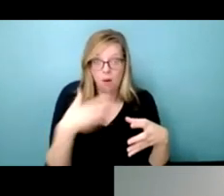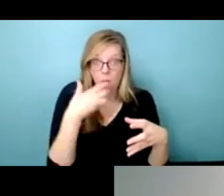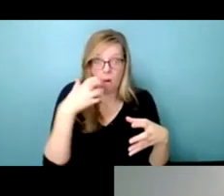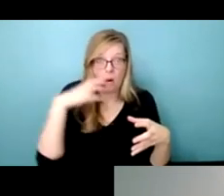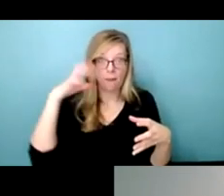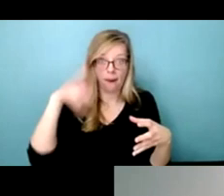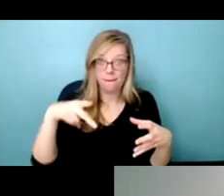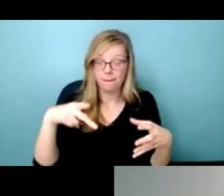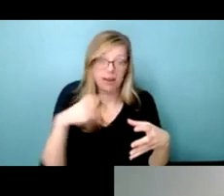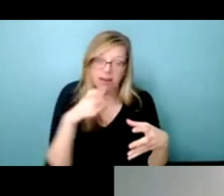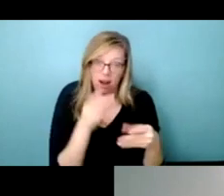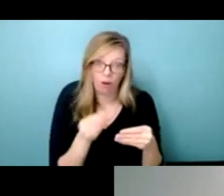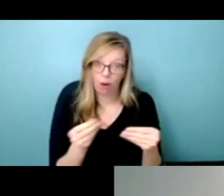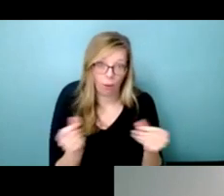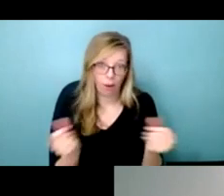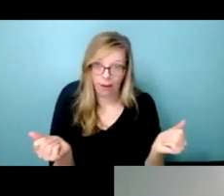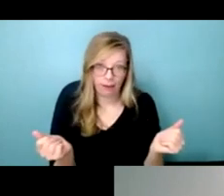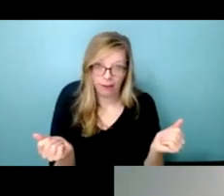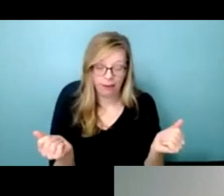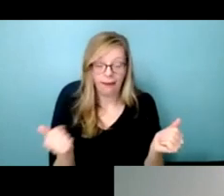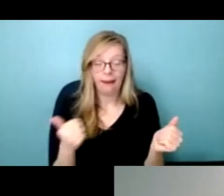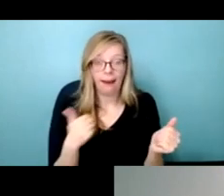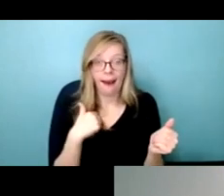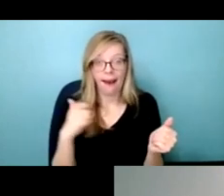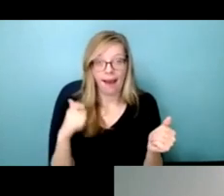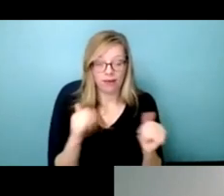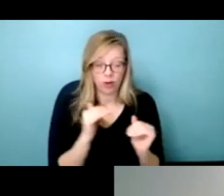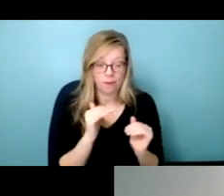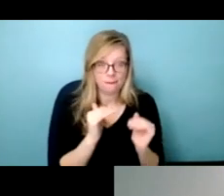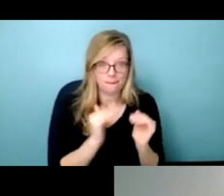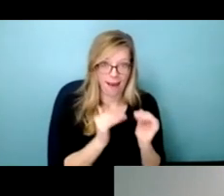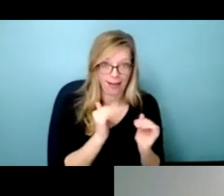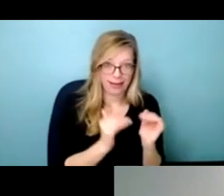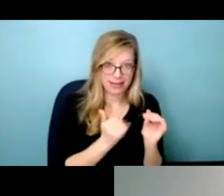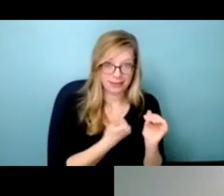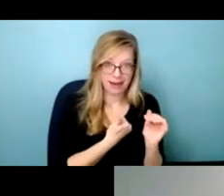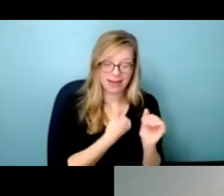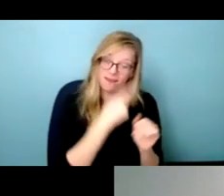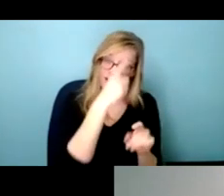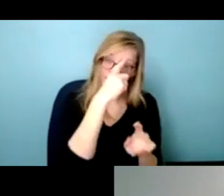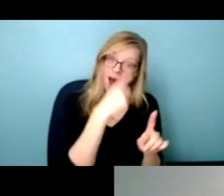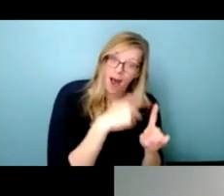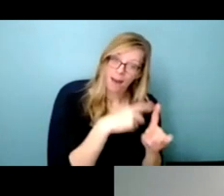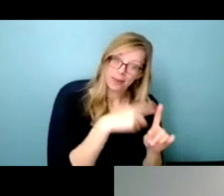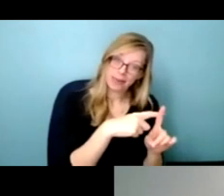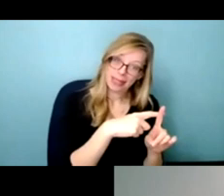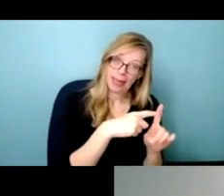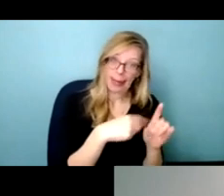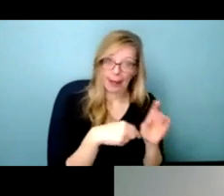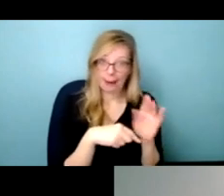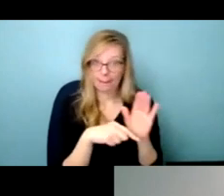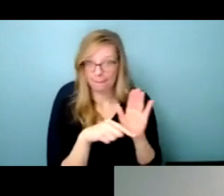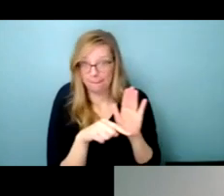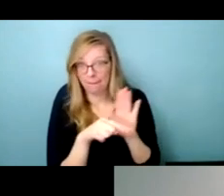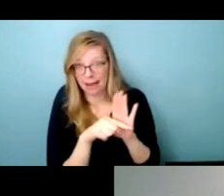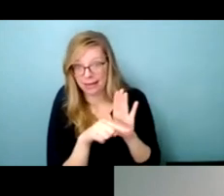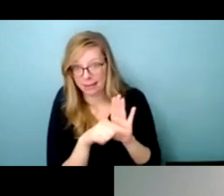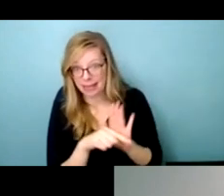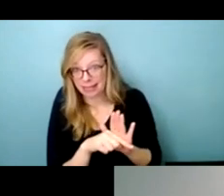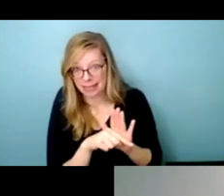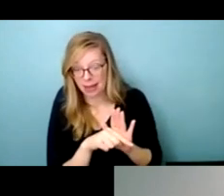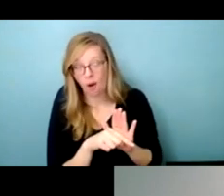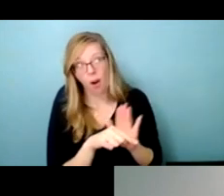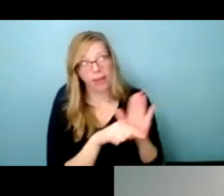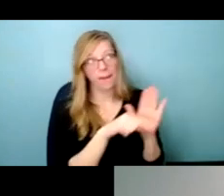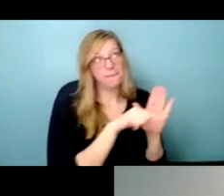I balance myself between being the optimistic pessimist or the pessimistic optimist.